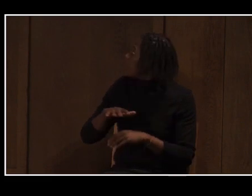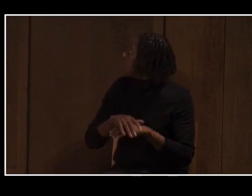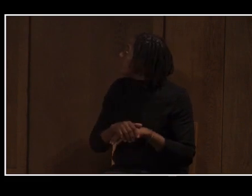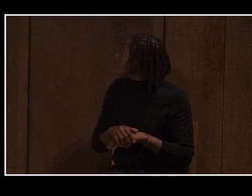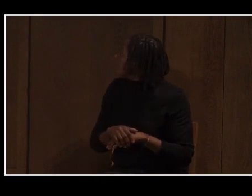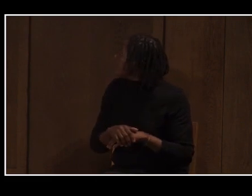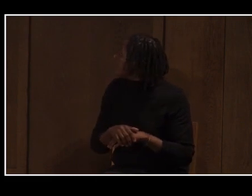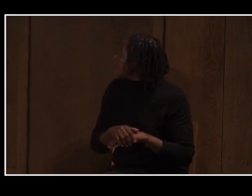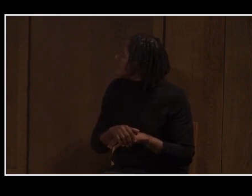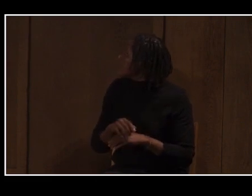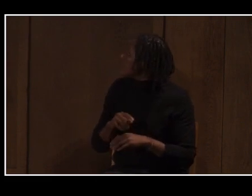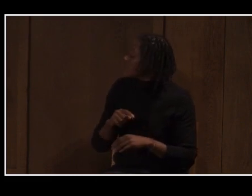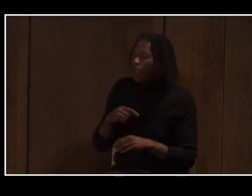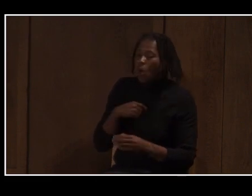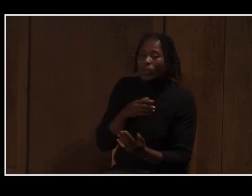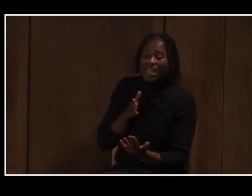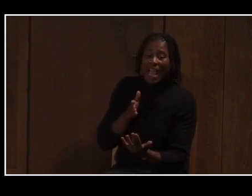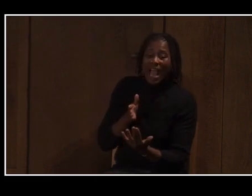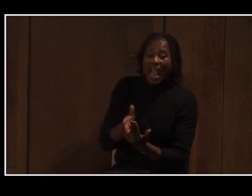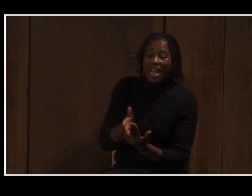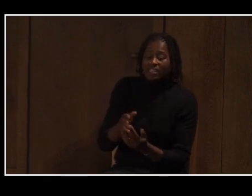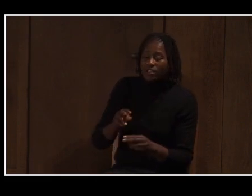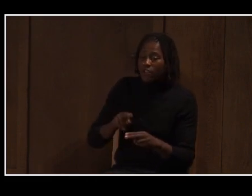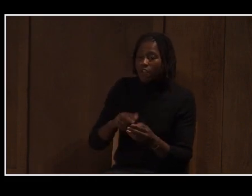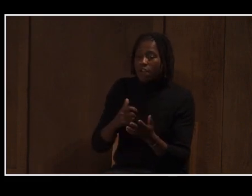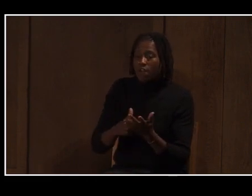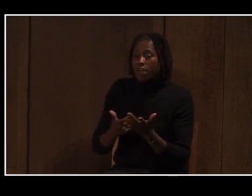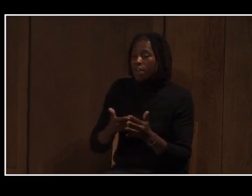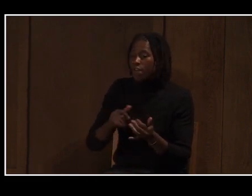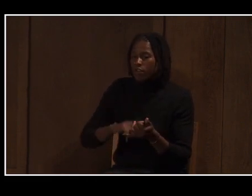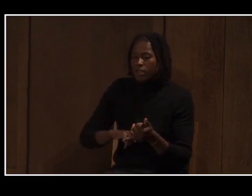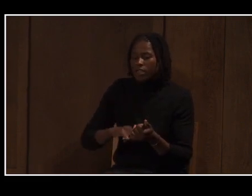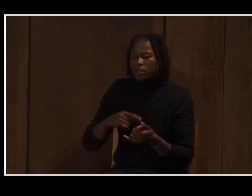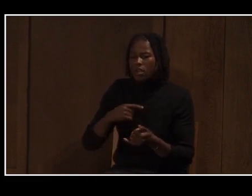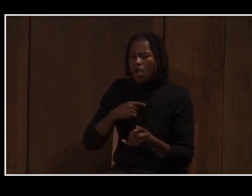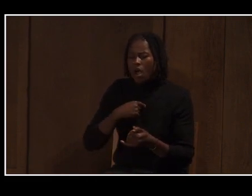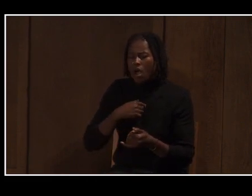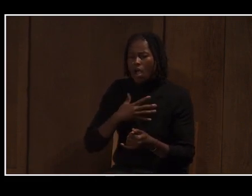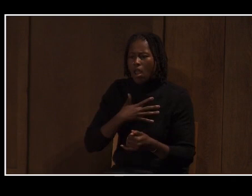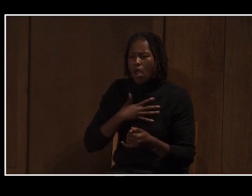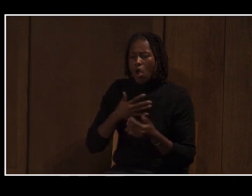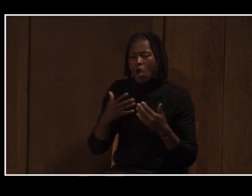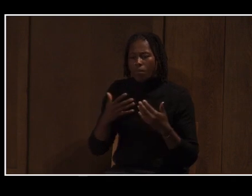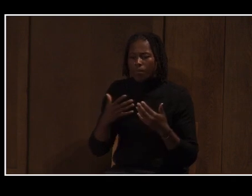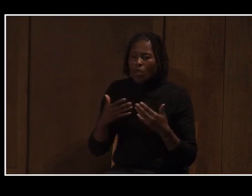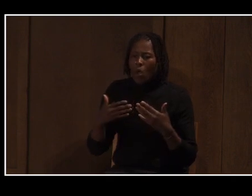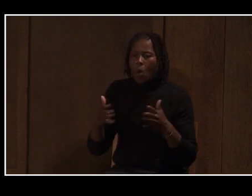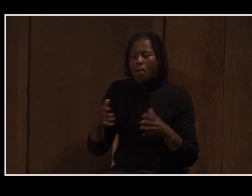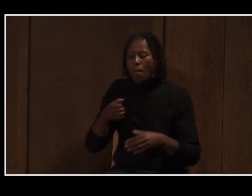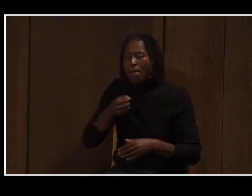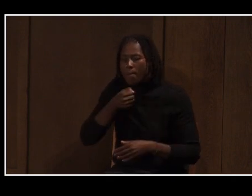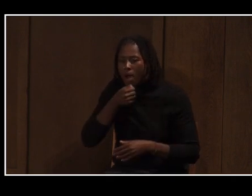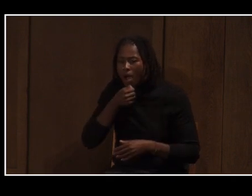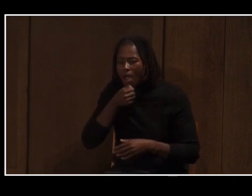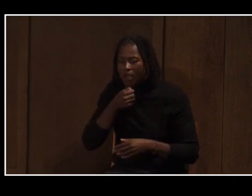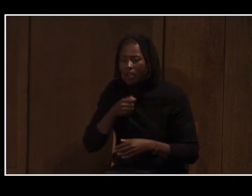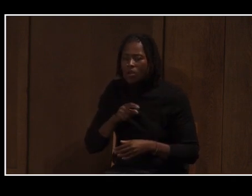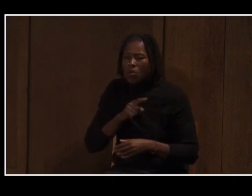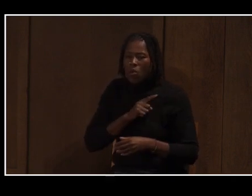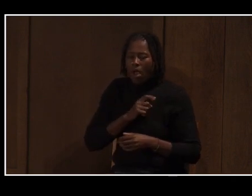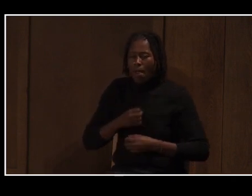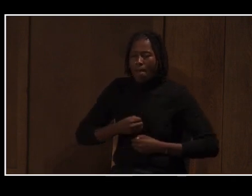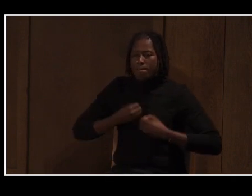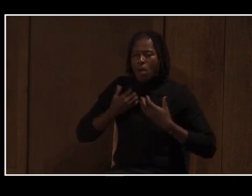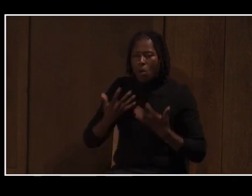of hacking Frieze. And open mics for me are very important spaces to grieve. Like often poets are expressing